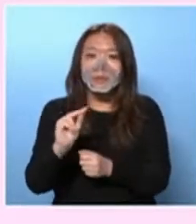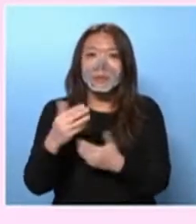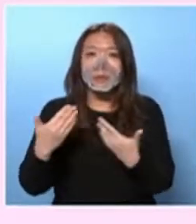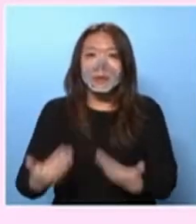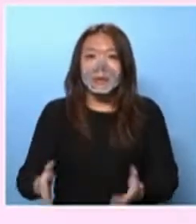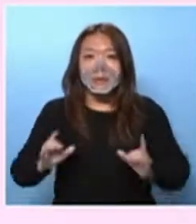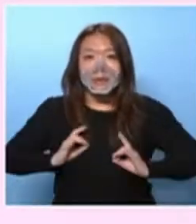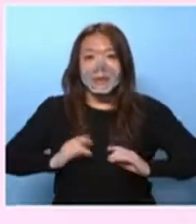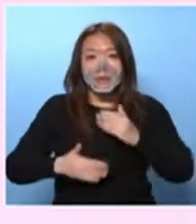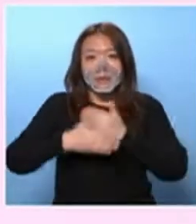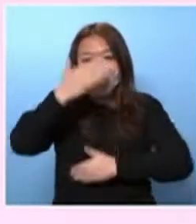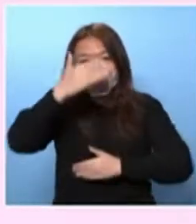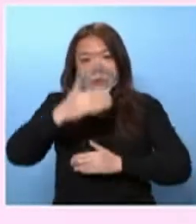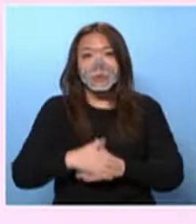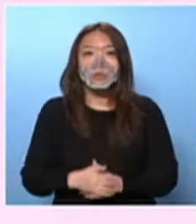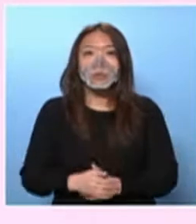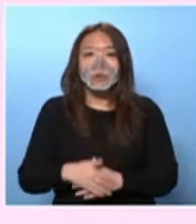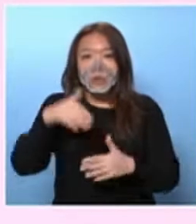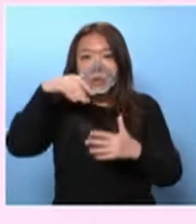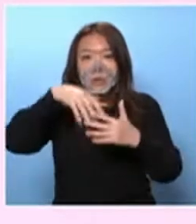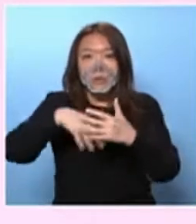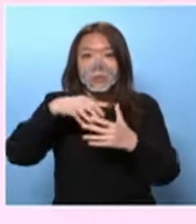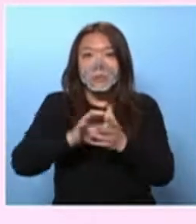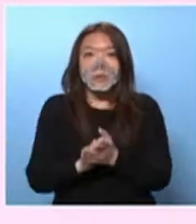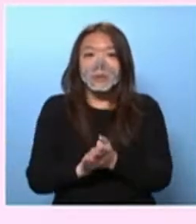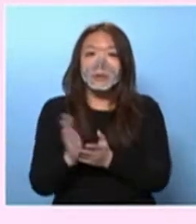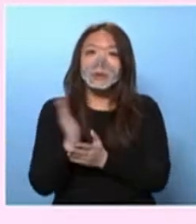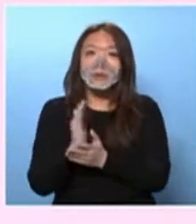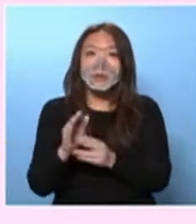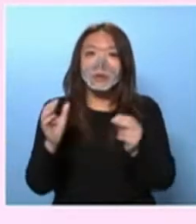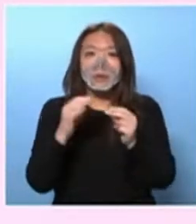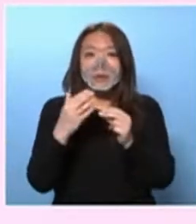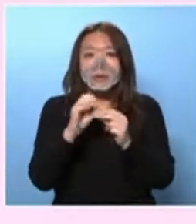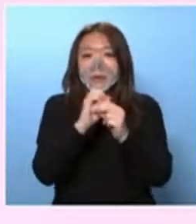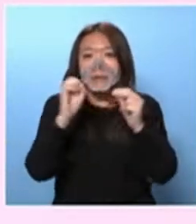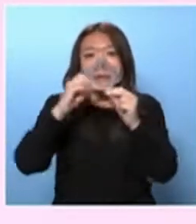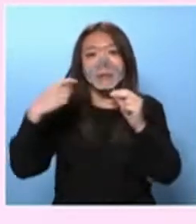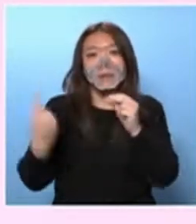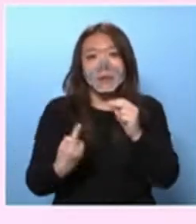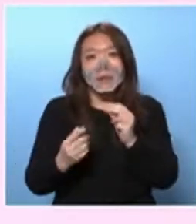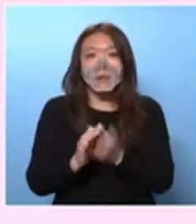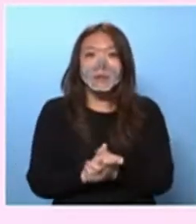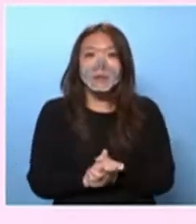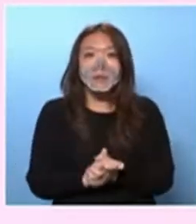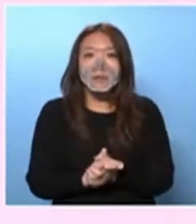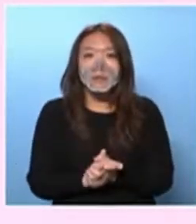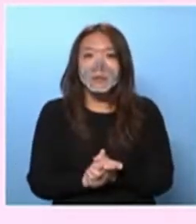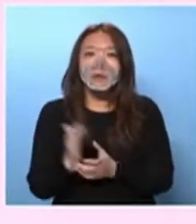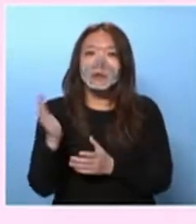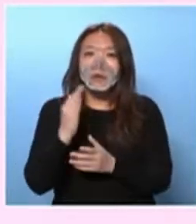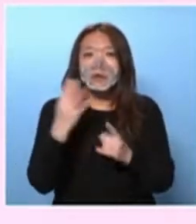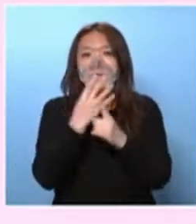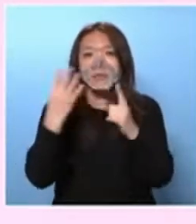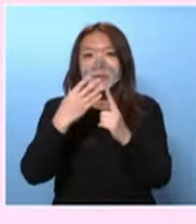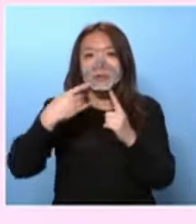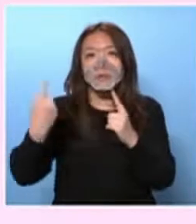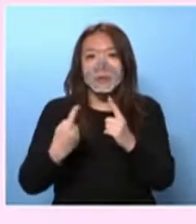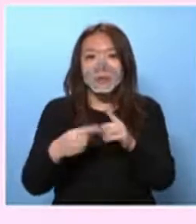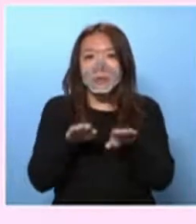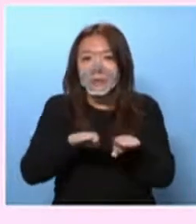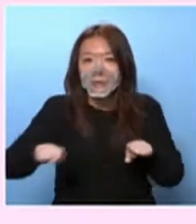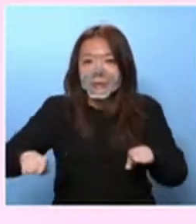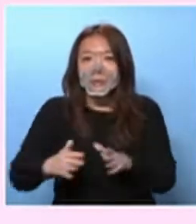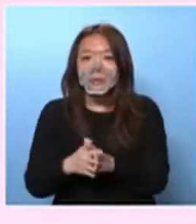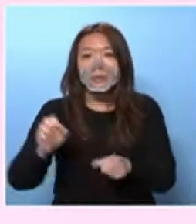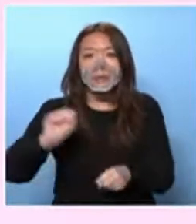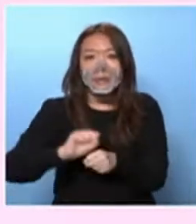The scheme will support the installation of EV charging enabling infrastructure for a total of about 140,000 parking spaces in